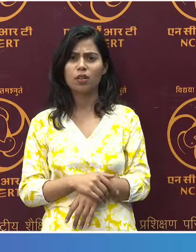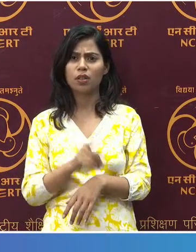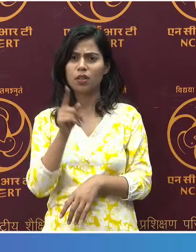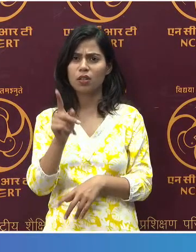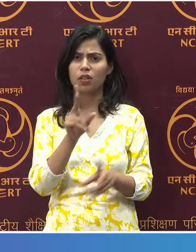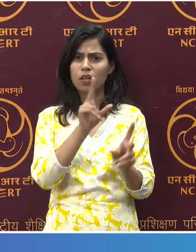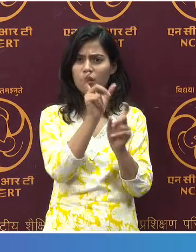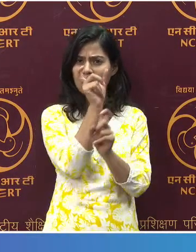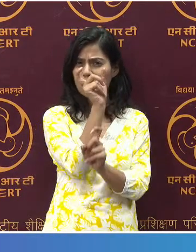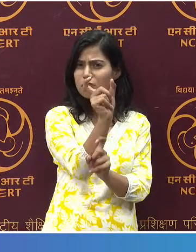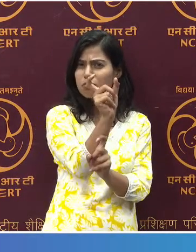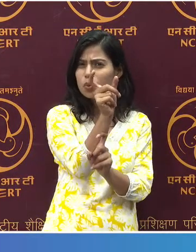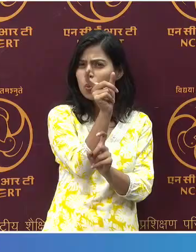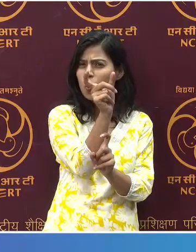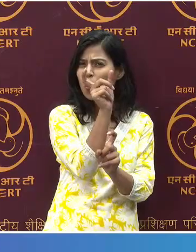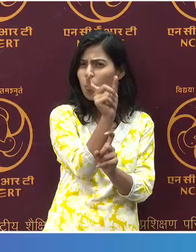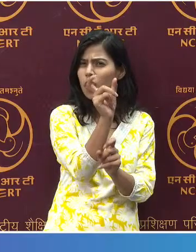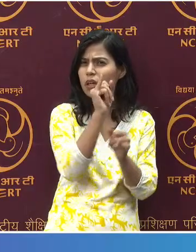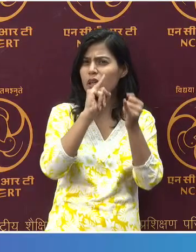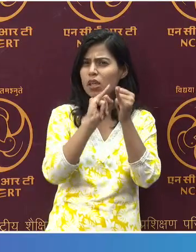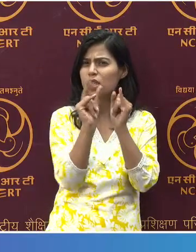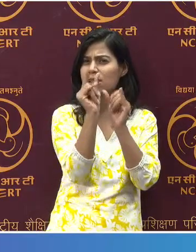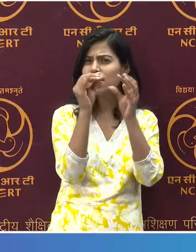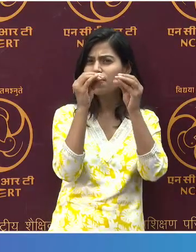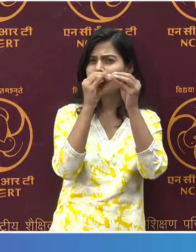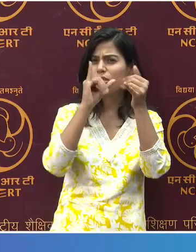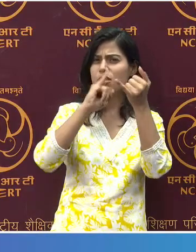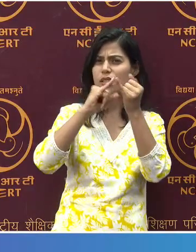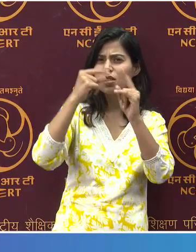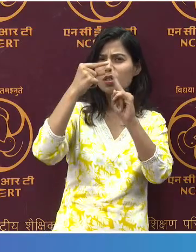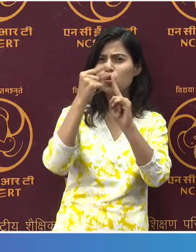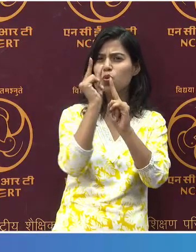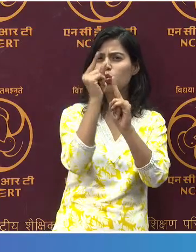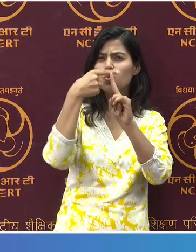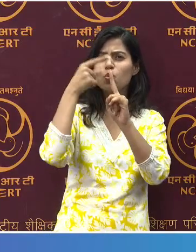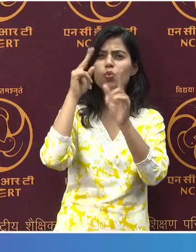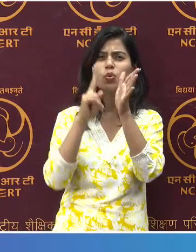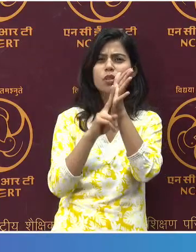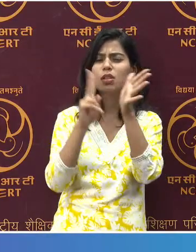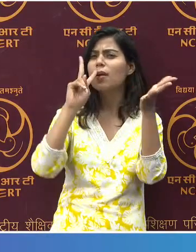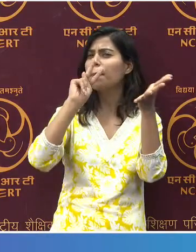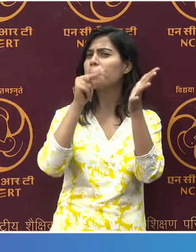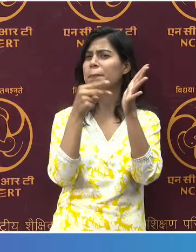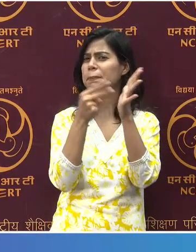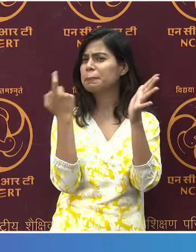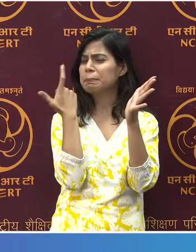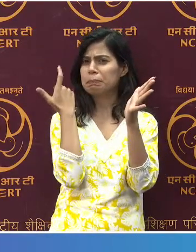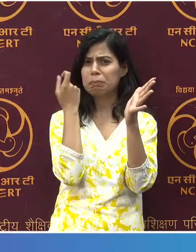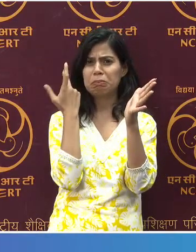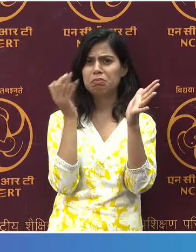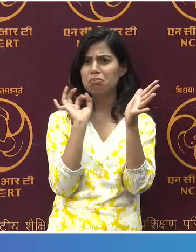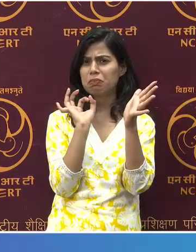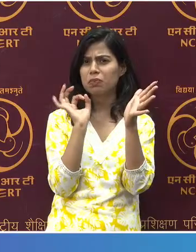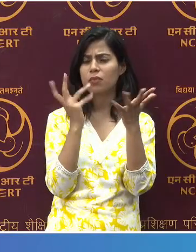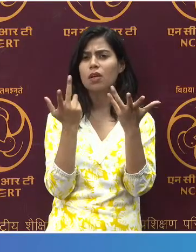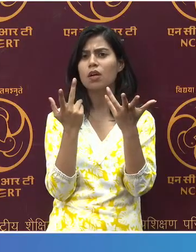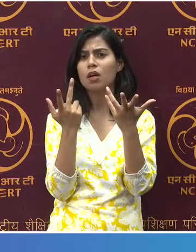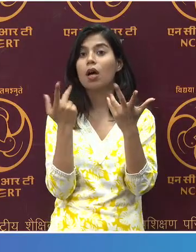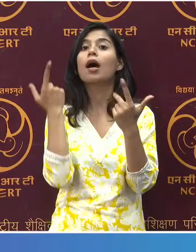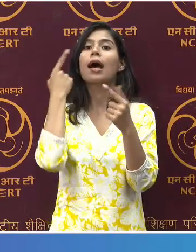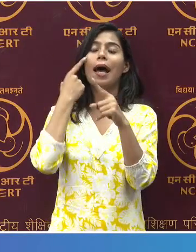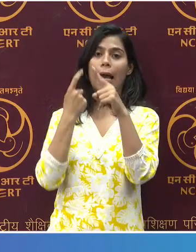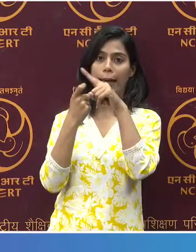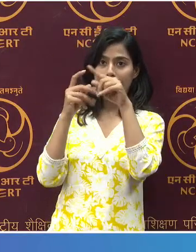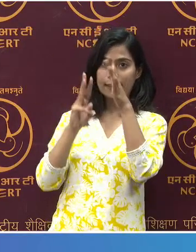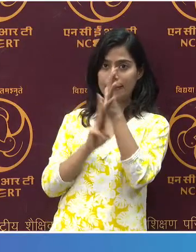spelled one word, substitution. What are substitution reactions? Substitution reaction means exactly the atom which has